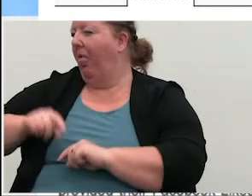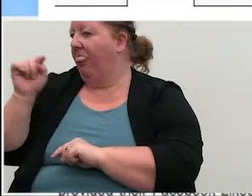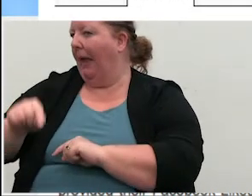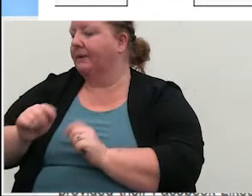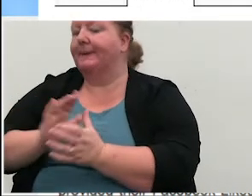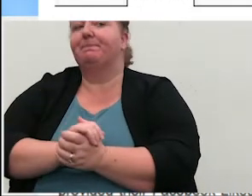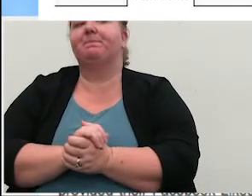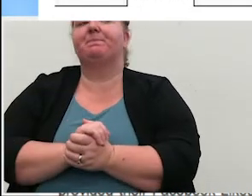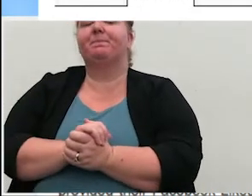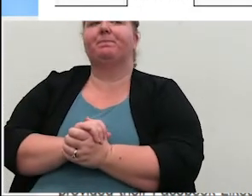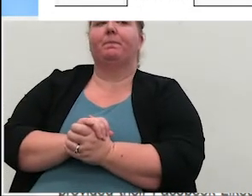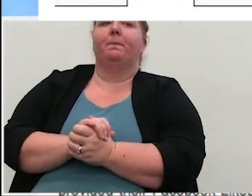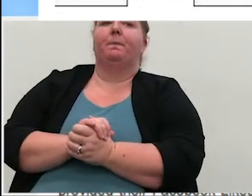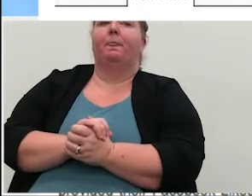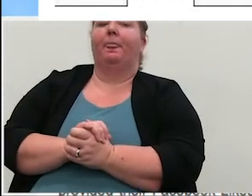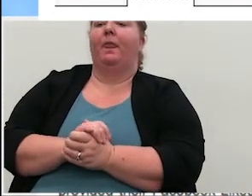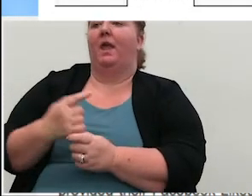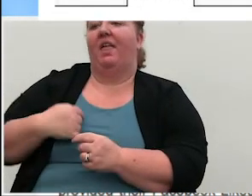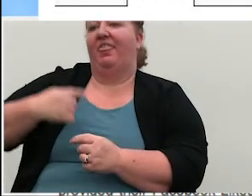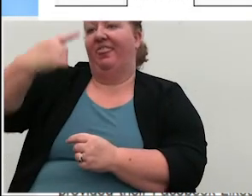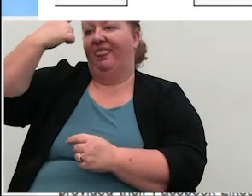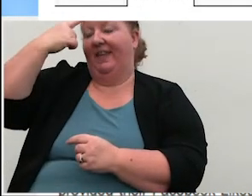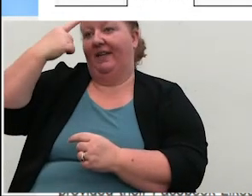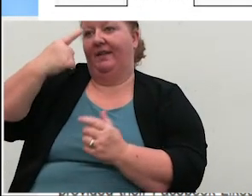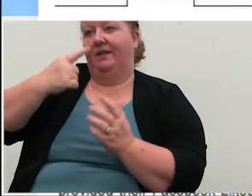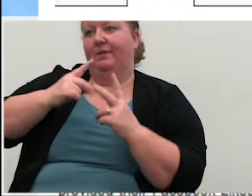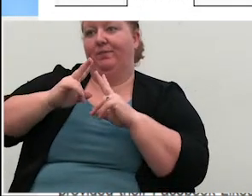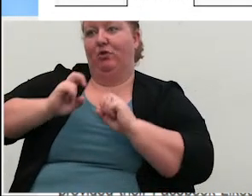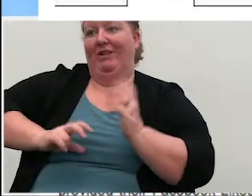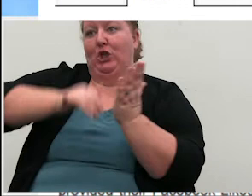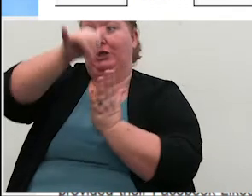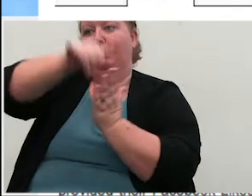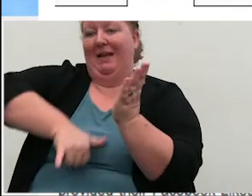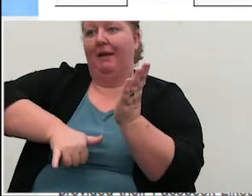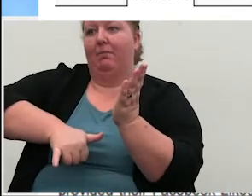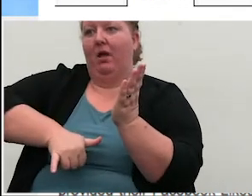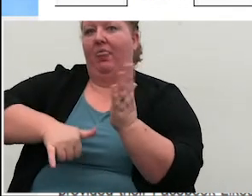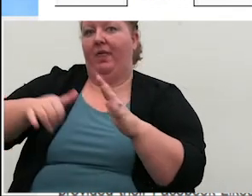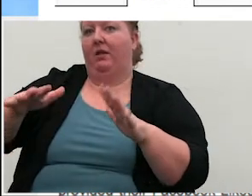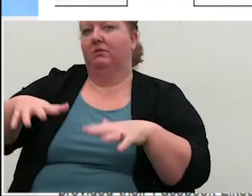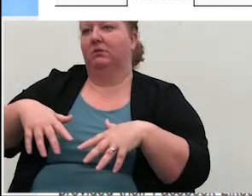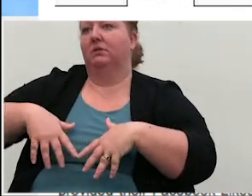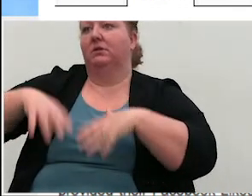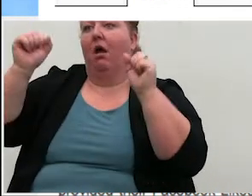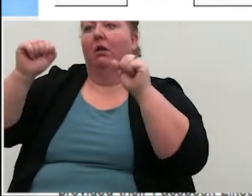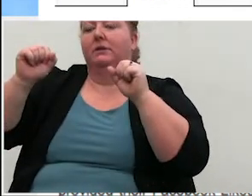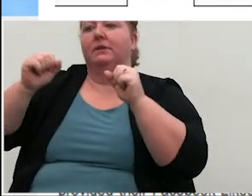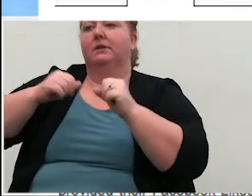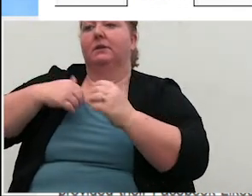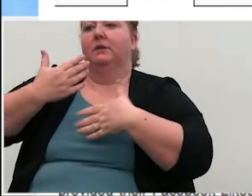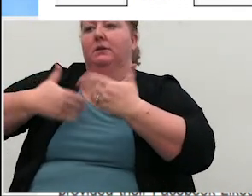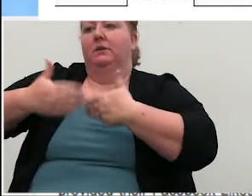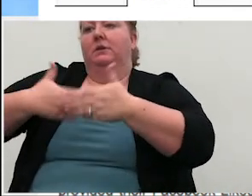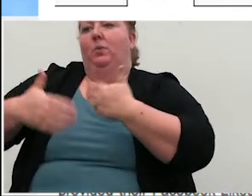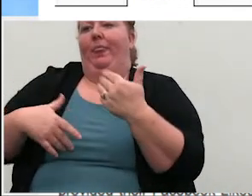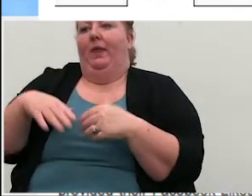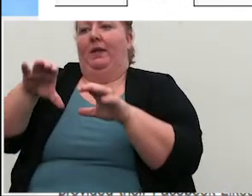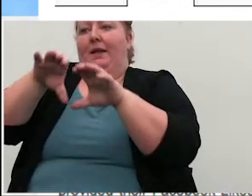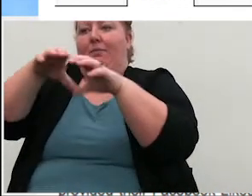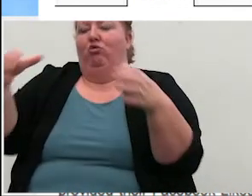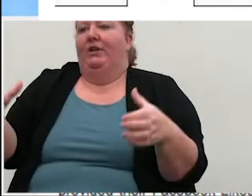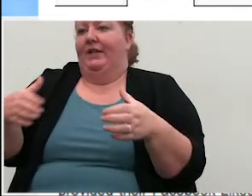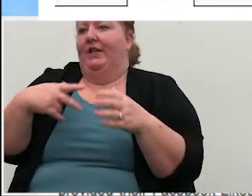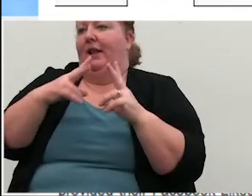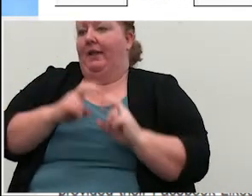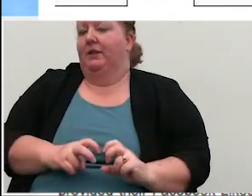think, was the research paper that ticked off the whole Cambridge Analytica thing, because people who were